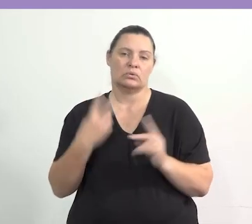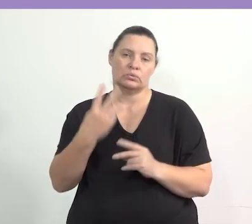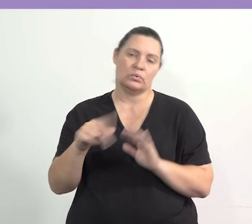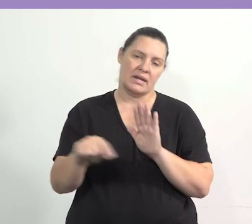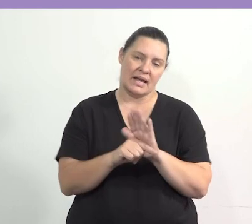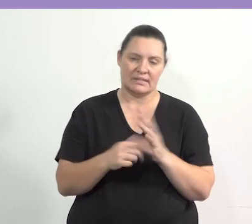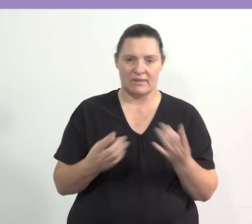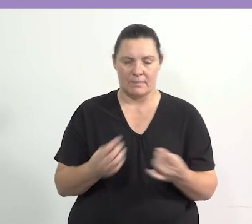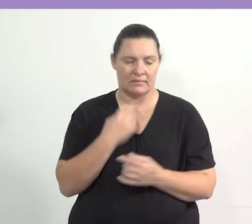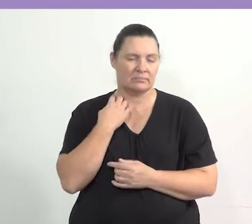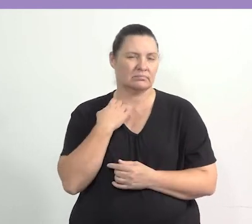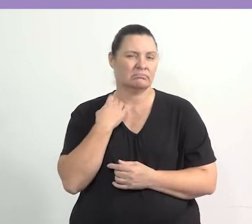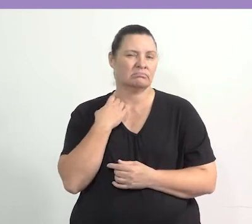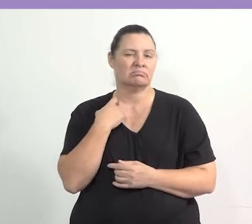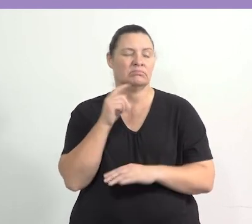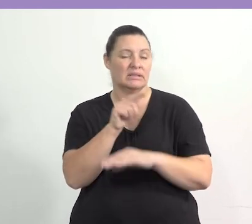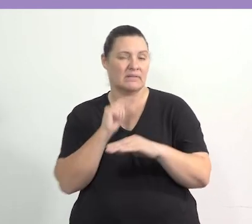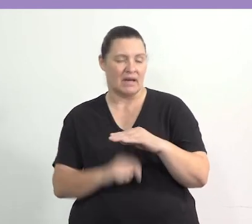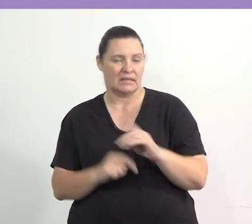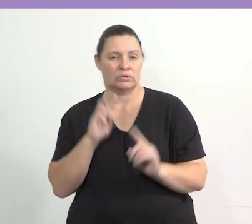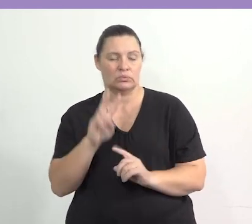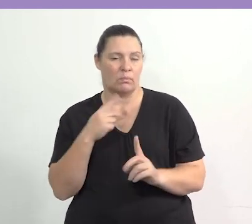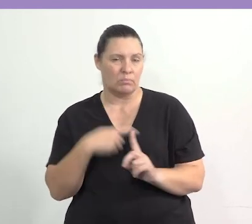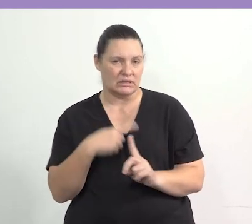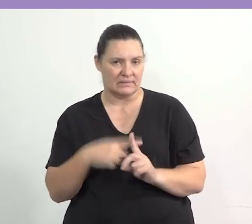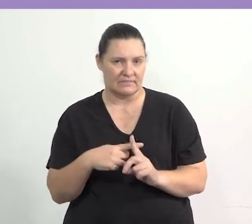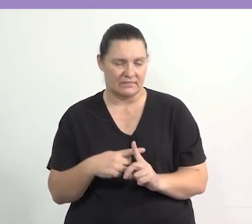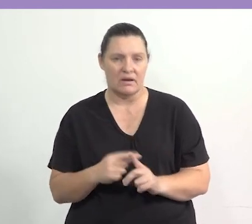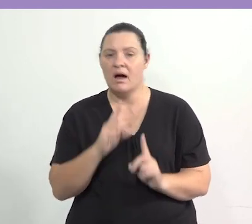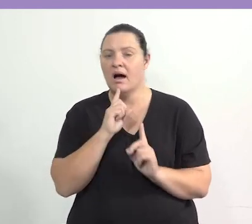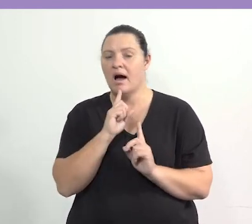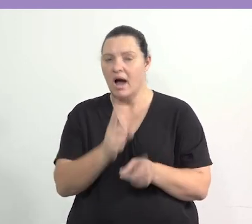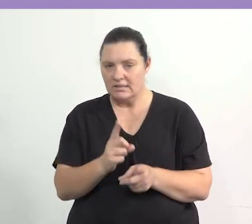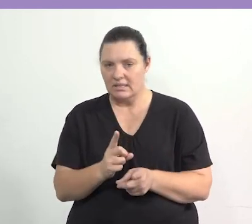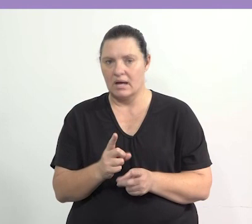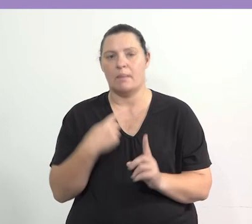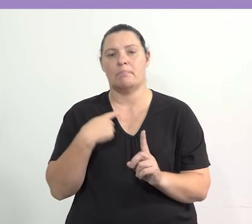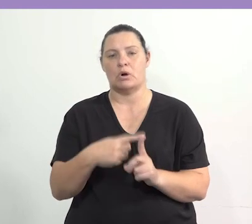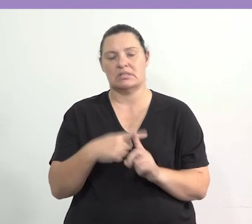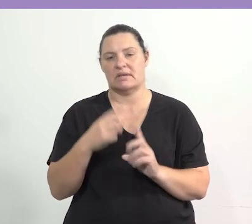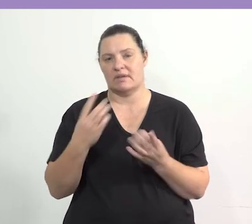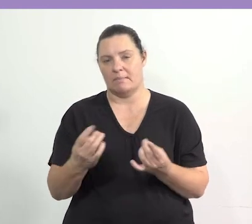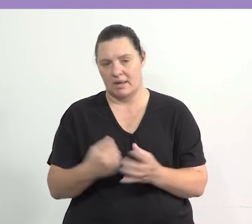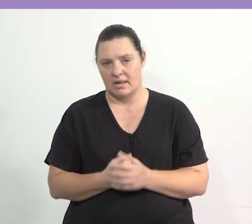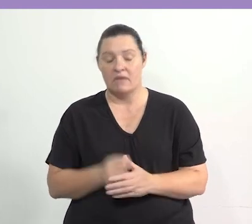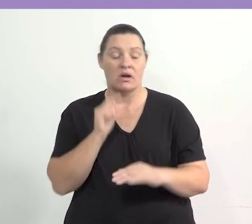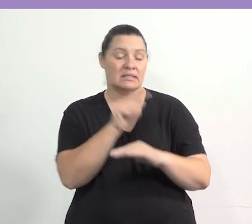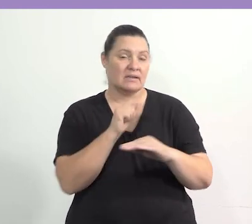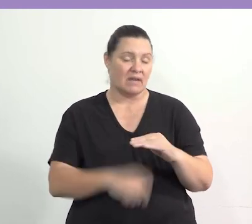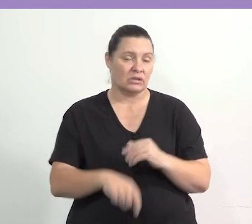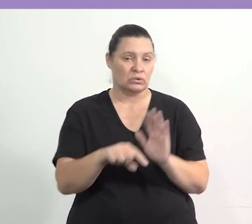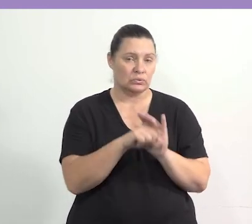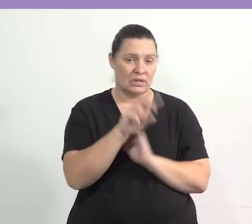of two negative numbers. When we divide two positive numbers, the answer will be a positive number. When